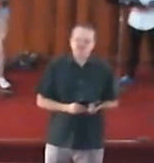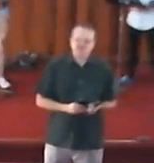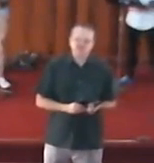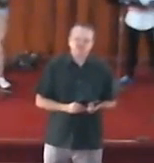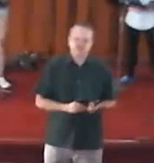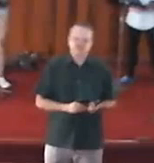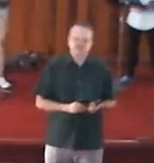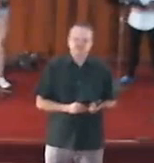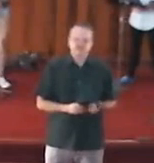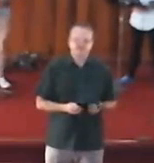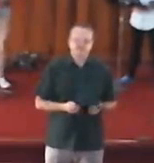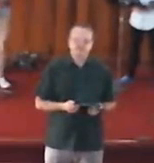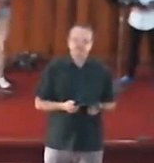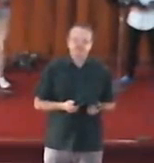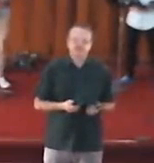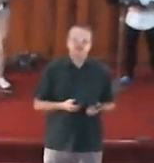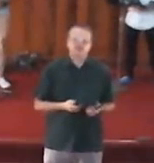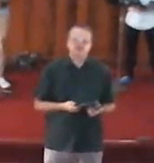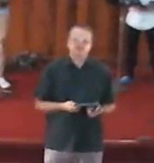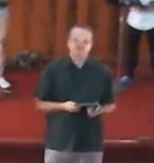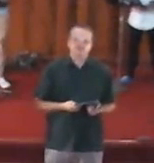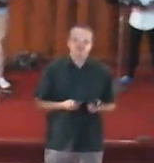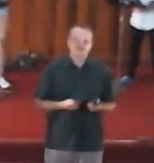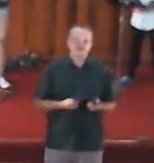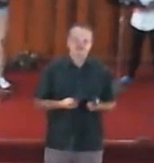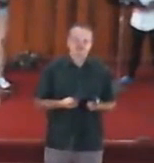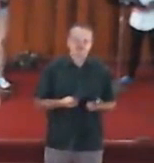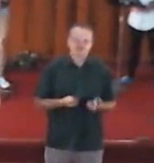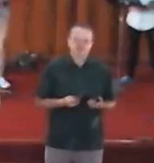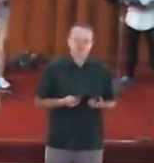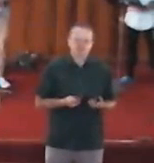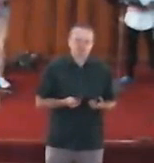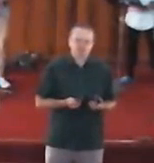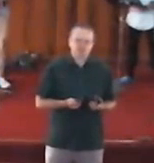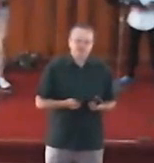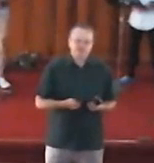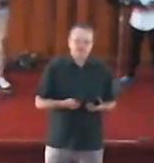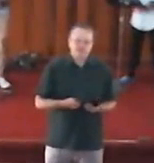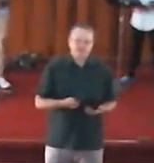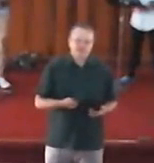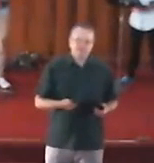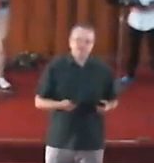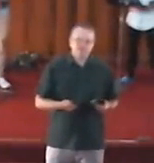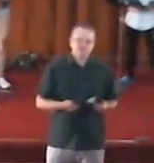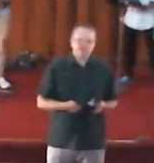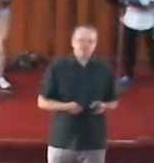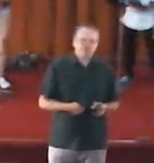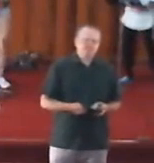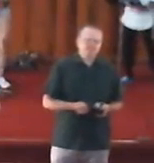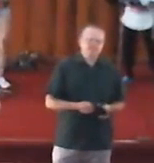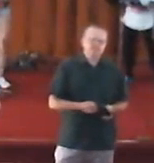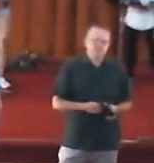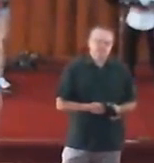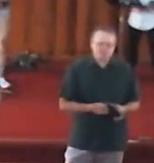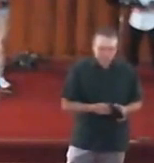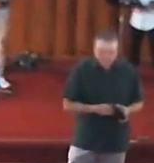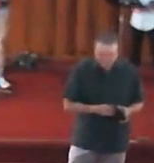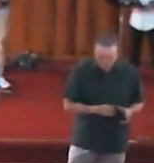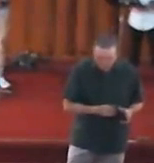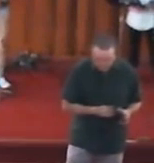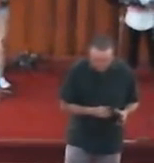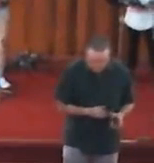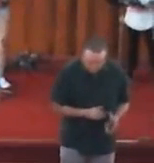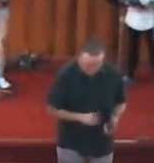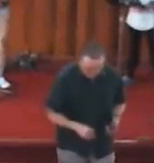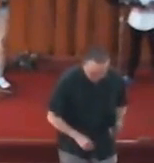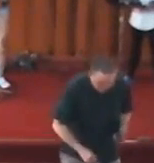mueves hoy día. We want to be people who believe that you move today. Queremos que tú fluyas en nosotros. We